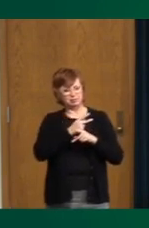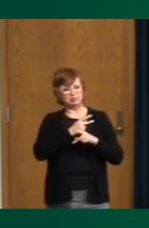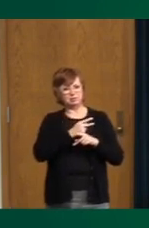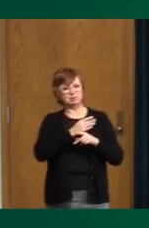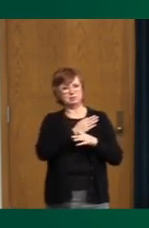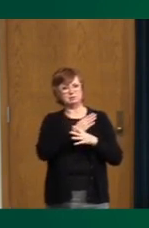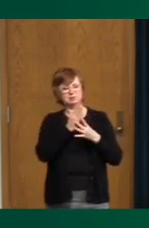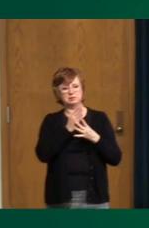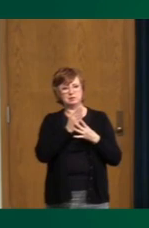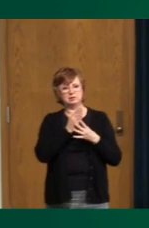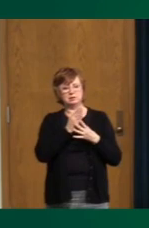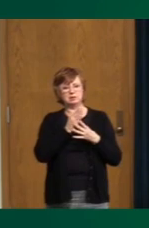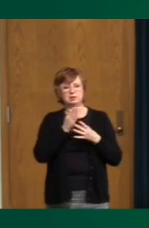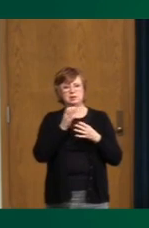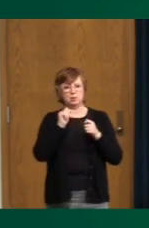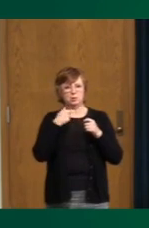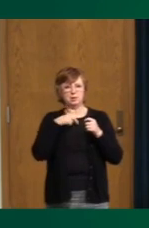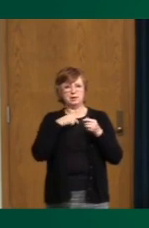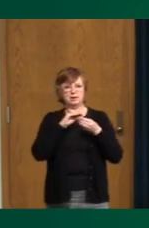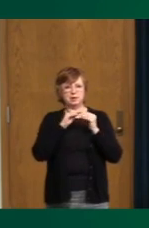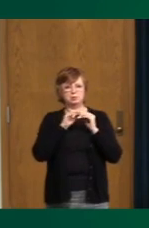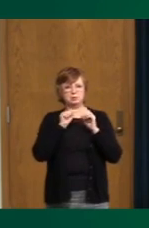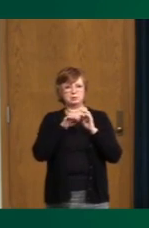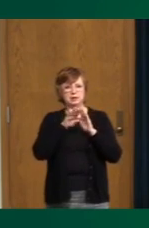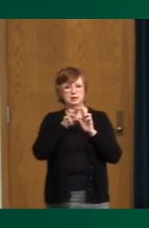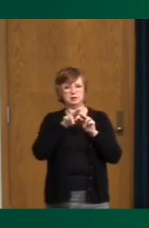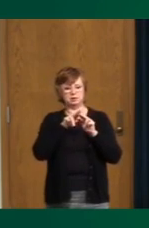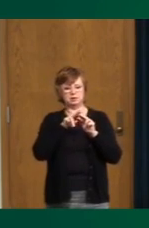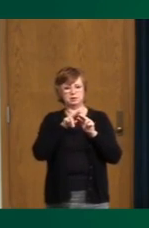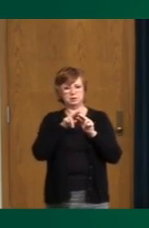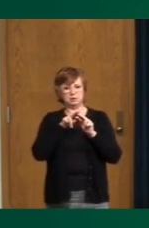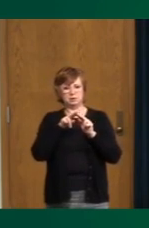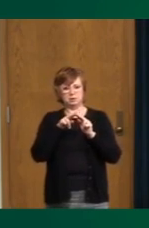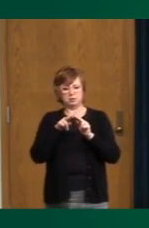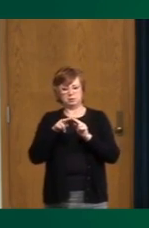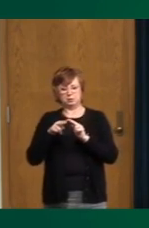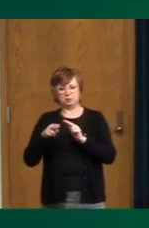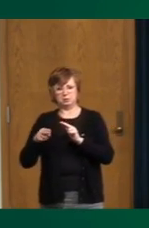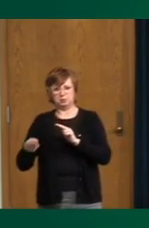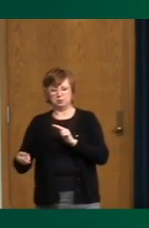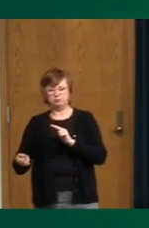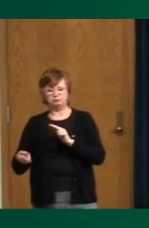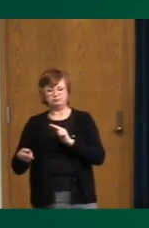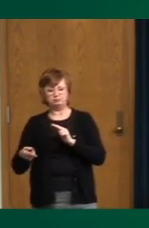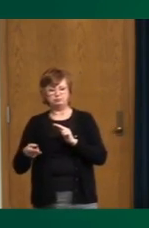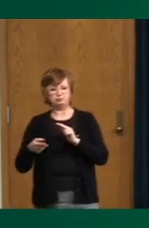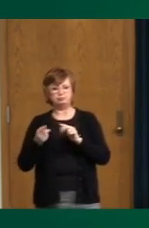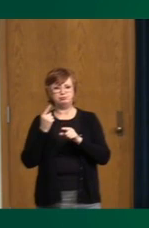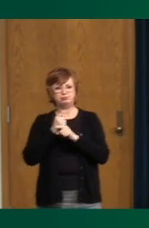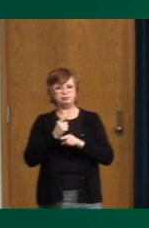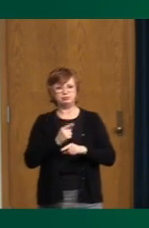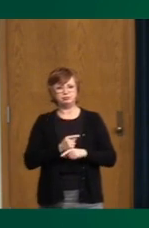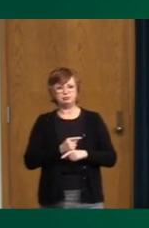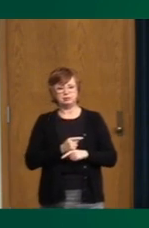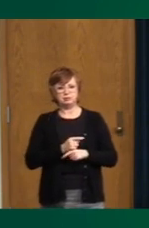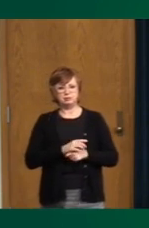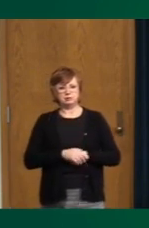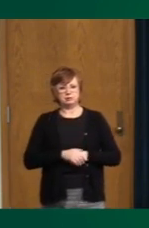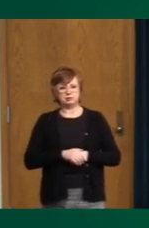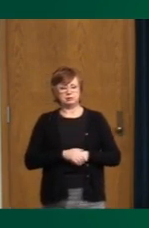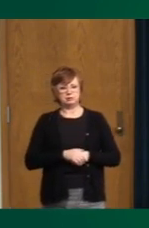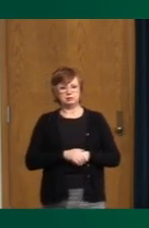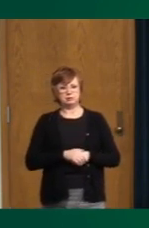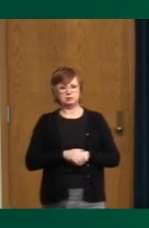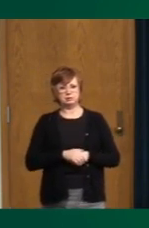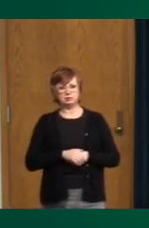the opportunity to actually bend these numbers to not only to keep them where they are, but actually bend them down to